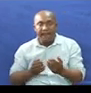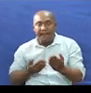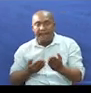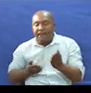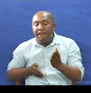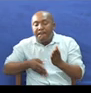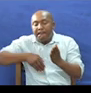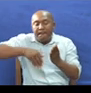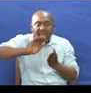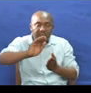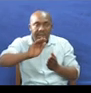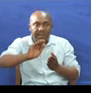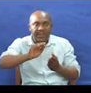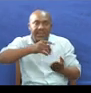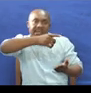mall.